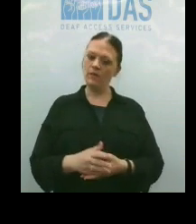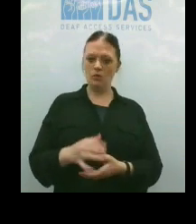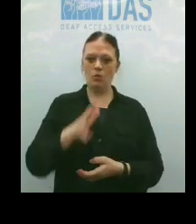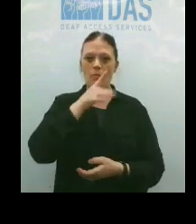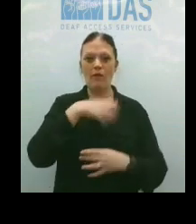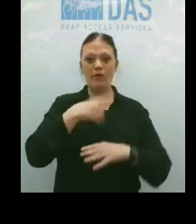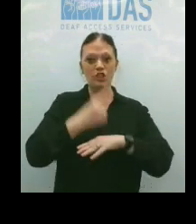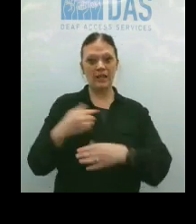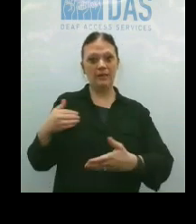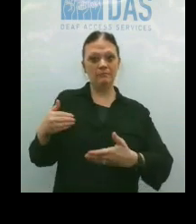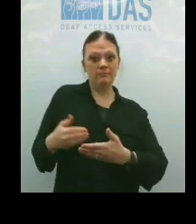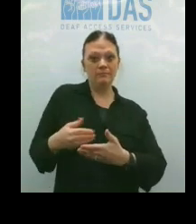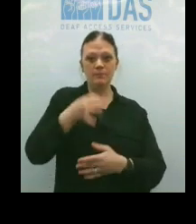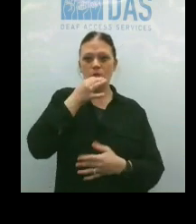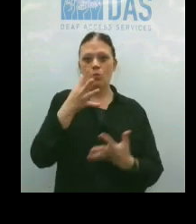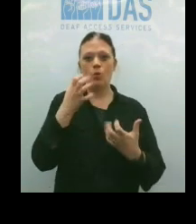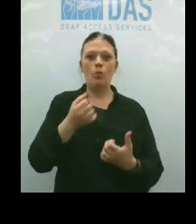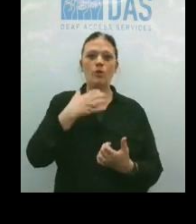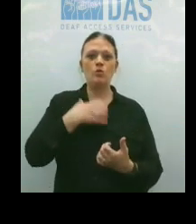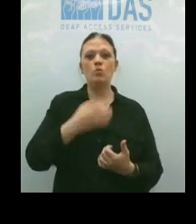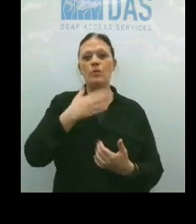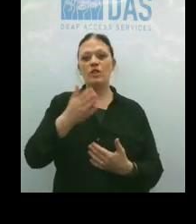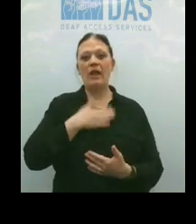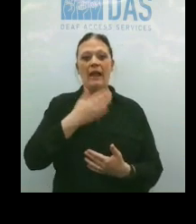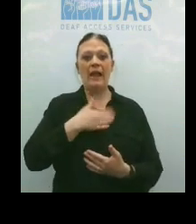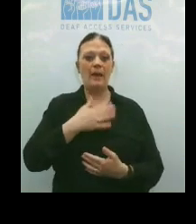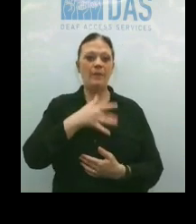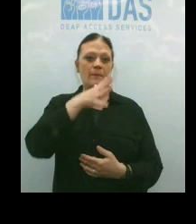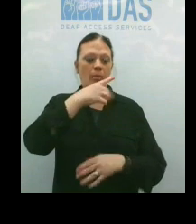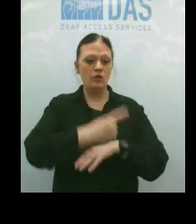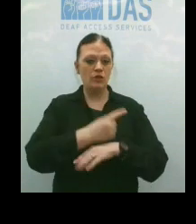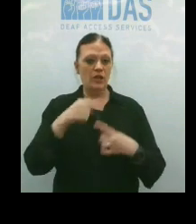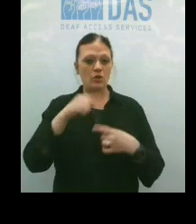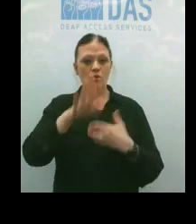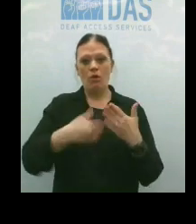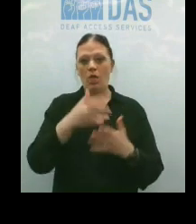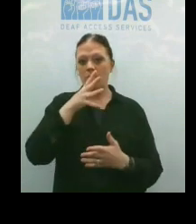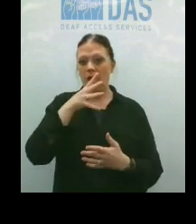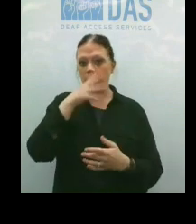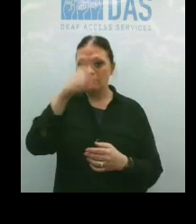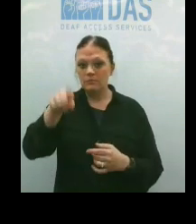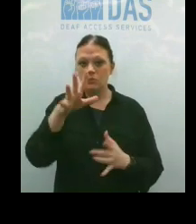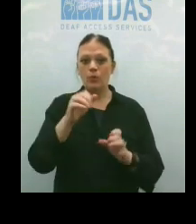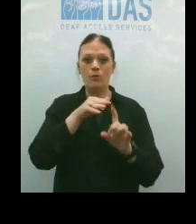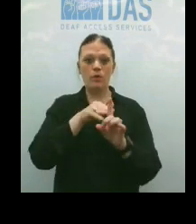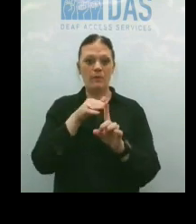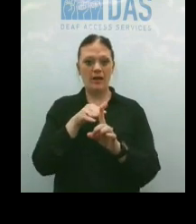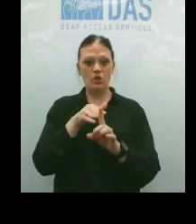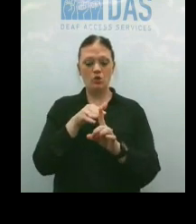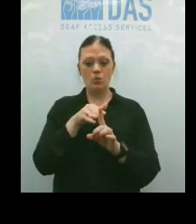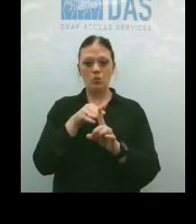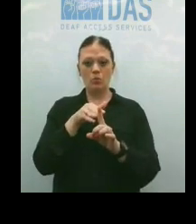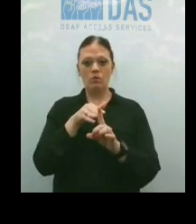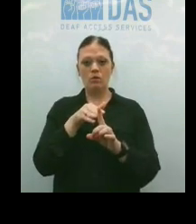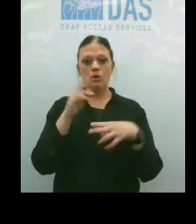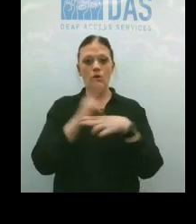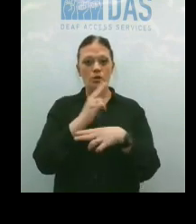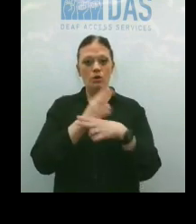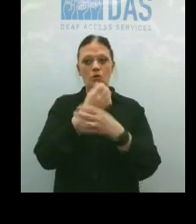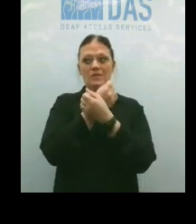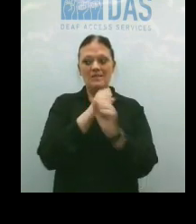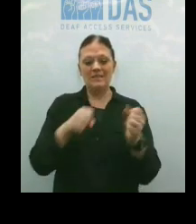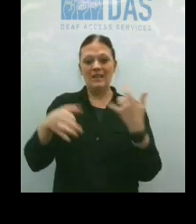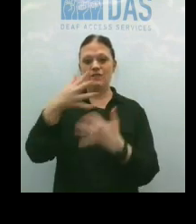up, so we do want to wish everyone a happy Mother's Day to all the moms out there. We also want to remind you to use safe